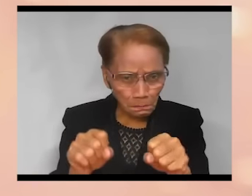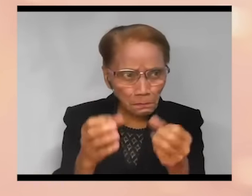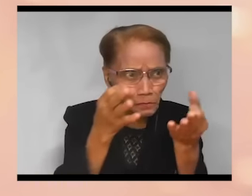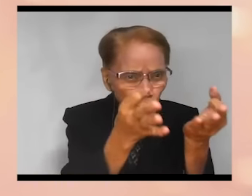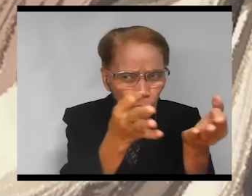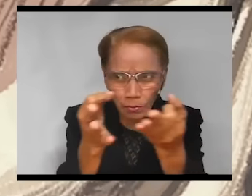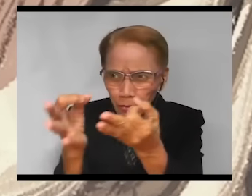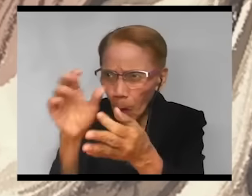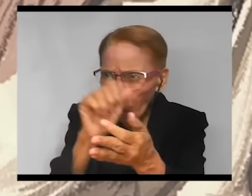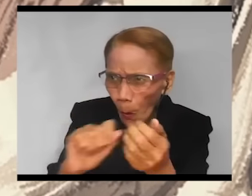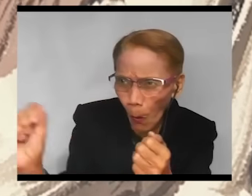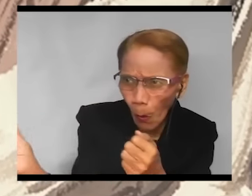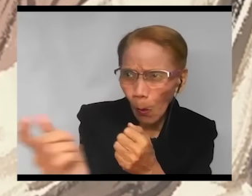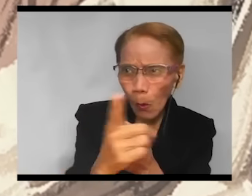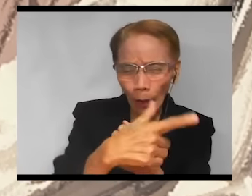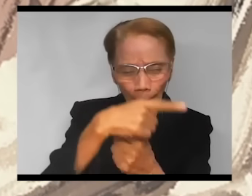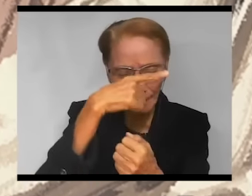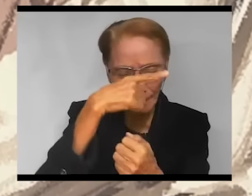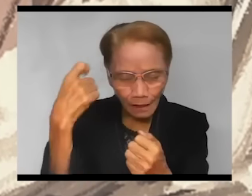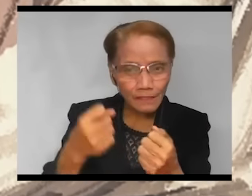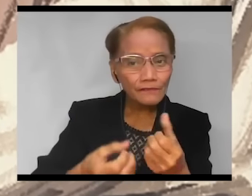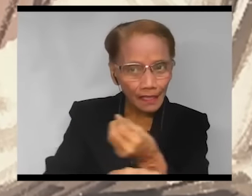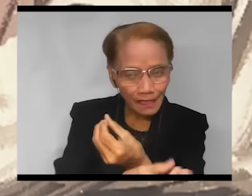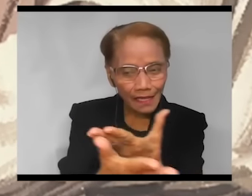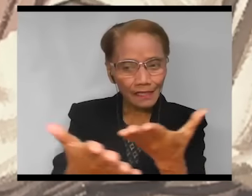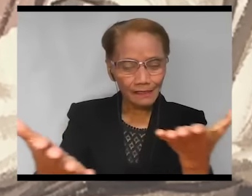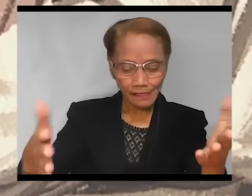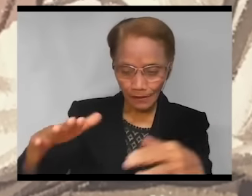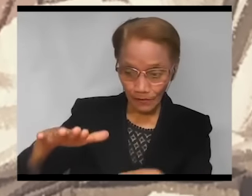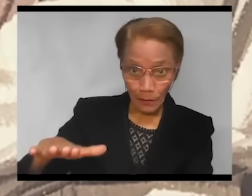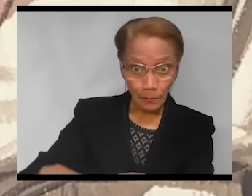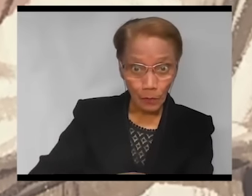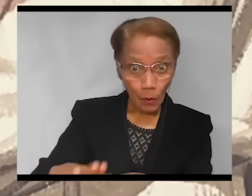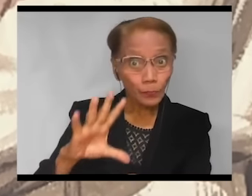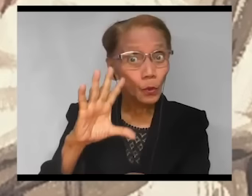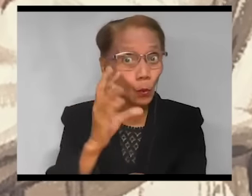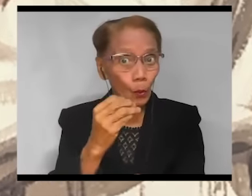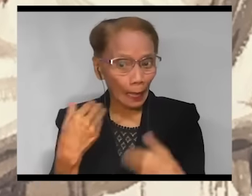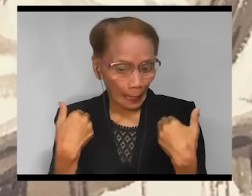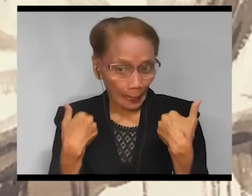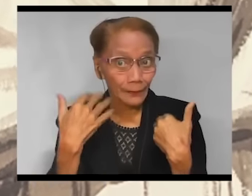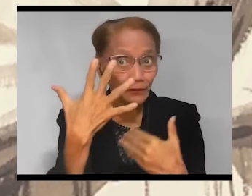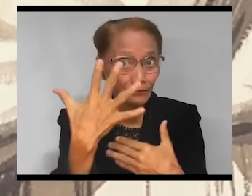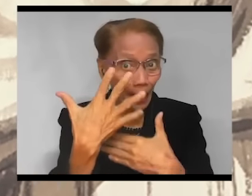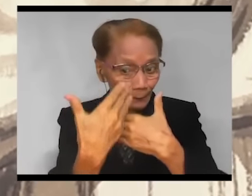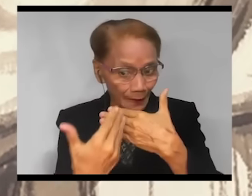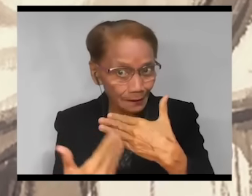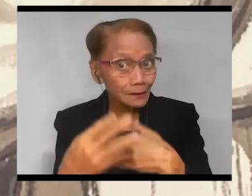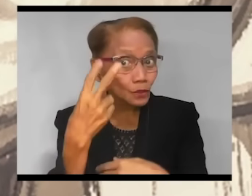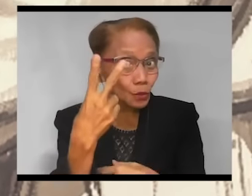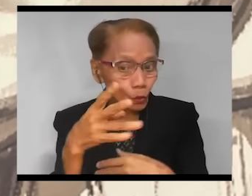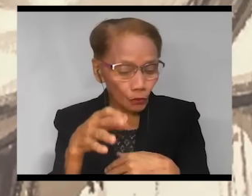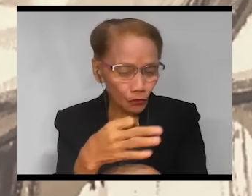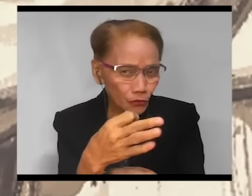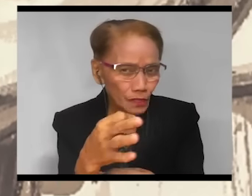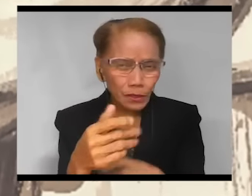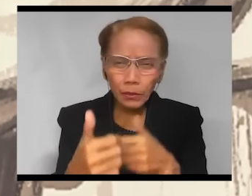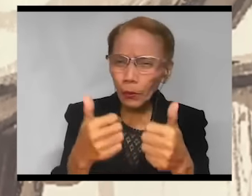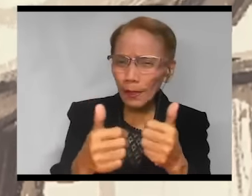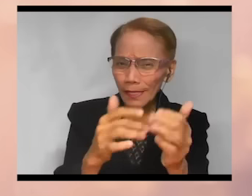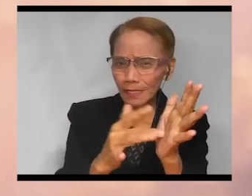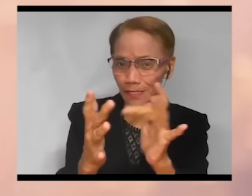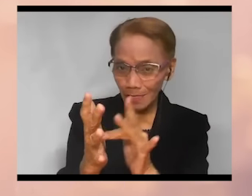all of them because of the generosity of a boy who had 5 barley loaves and 2 fish, which Jesus